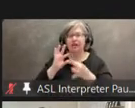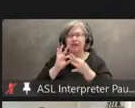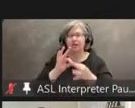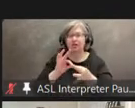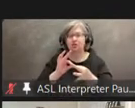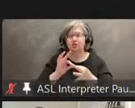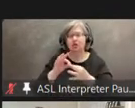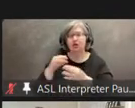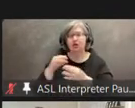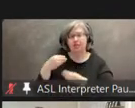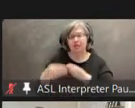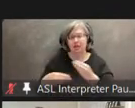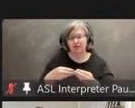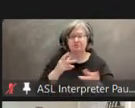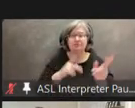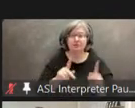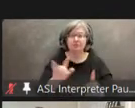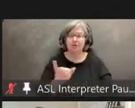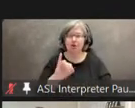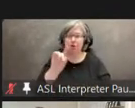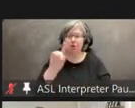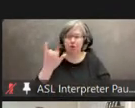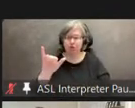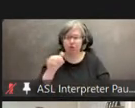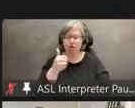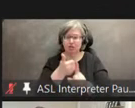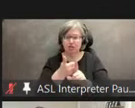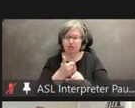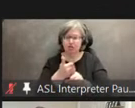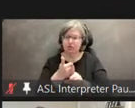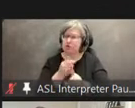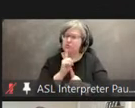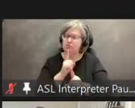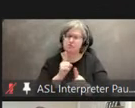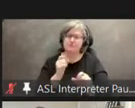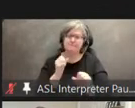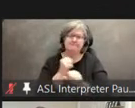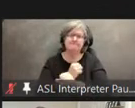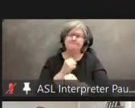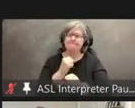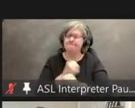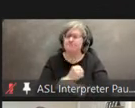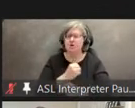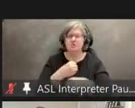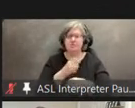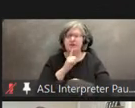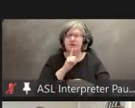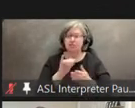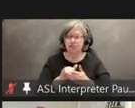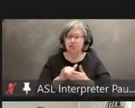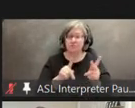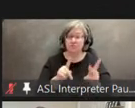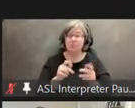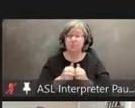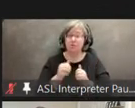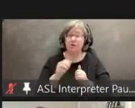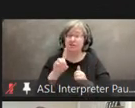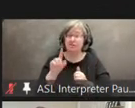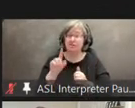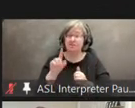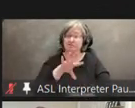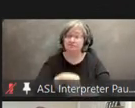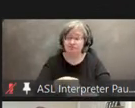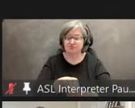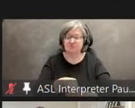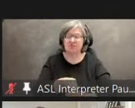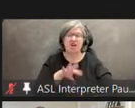legacy of those like Judy, who fought hard to ensure that people with disabilities have a seat at the table and are a part